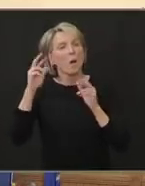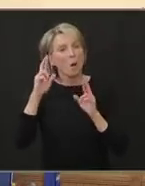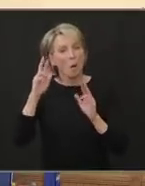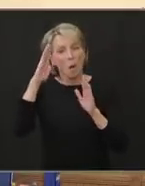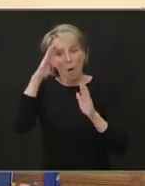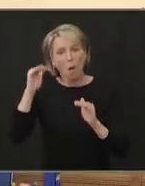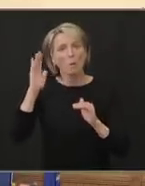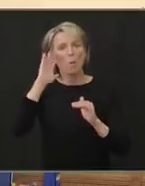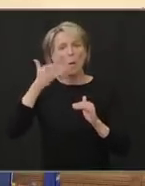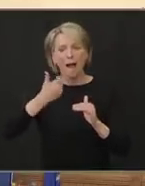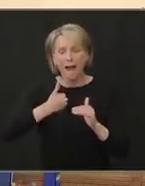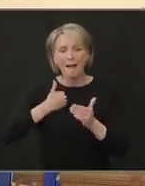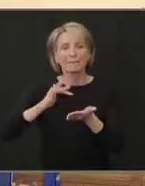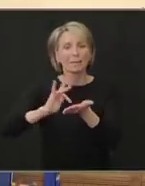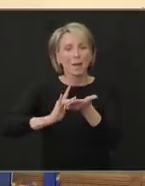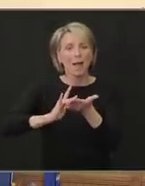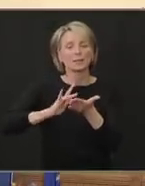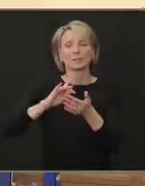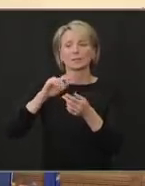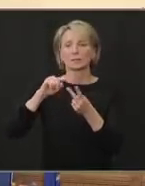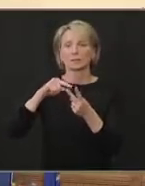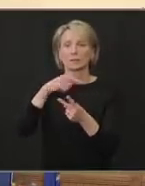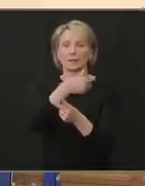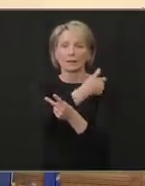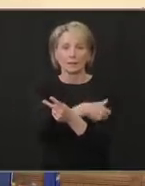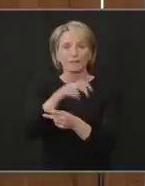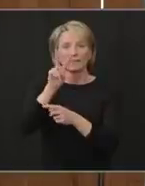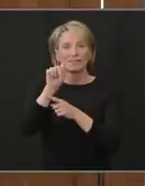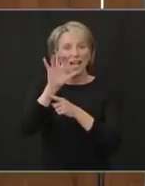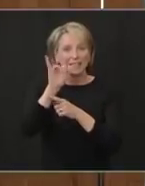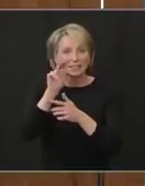treatments. They are developed with taxpayer money.